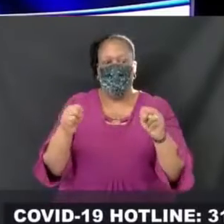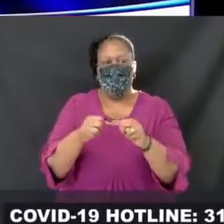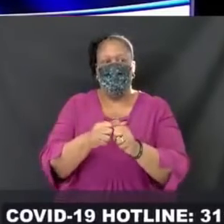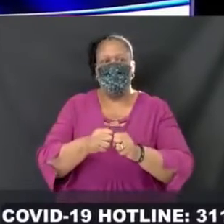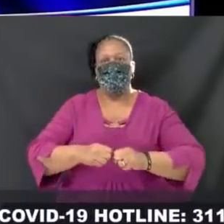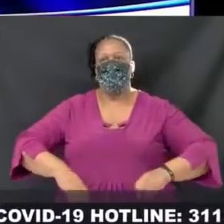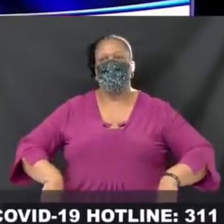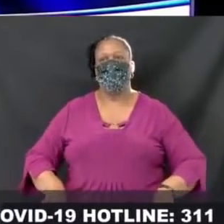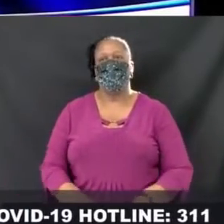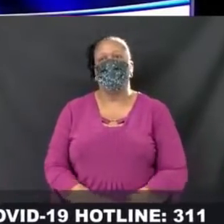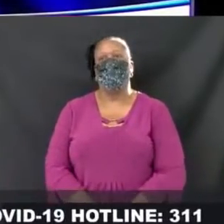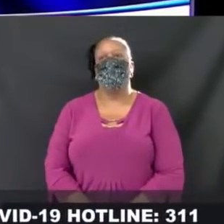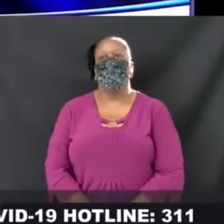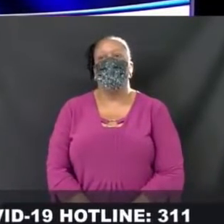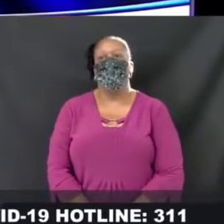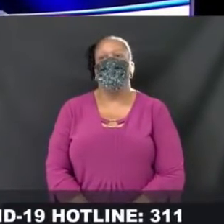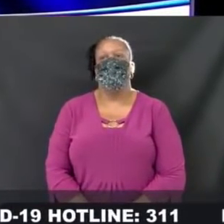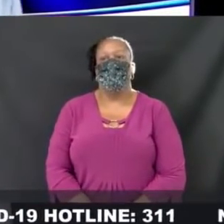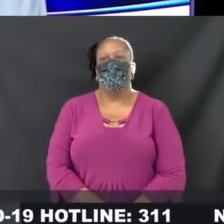Report.